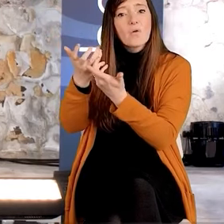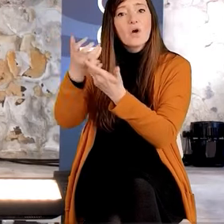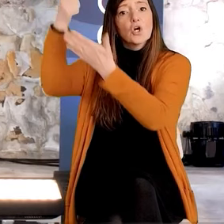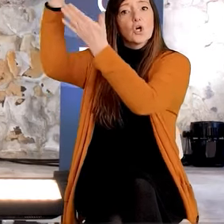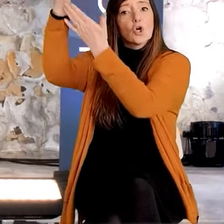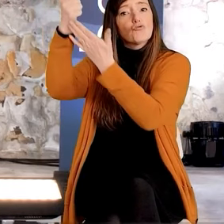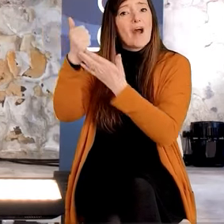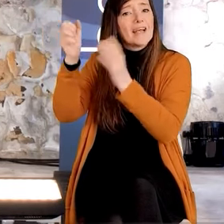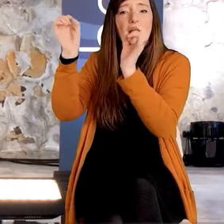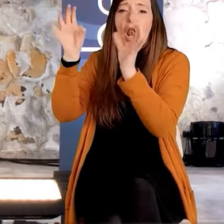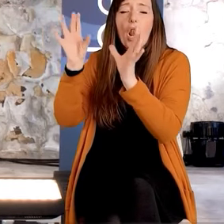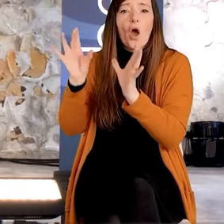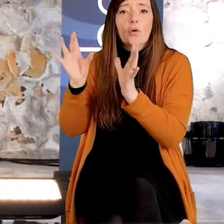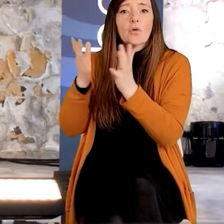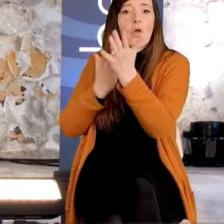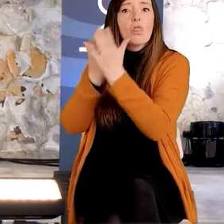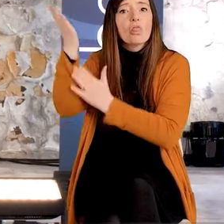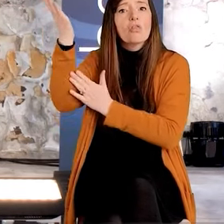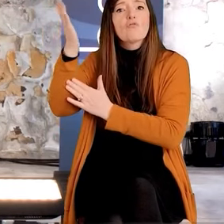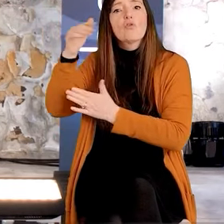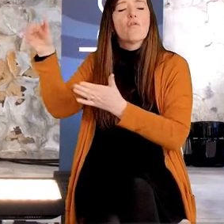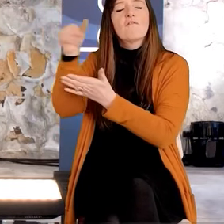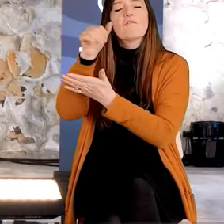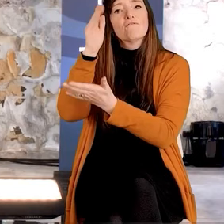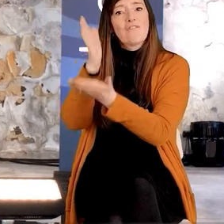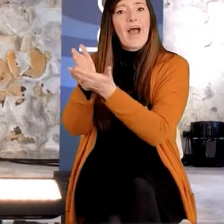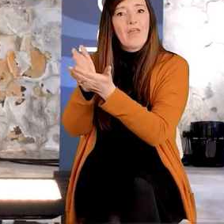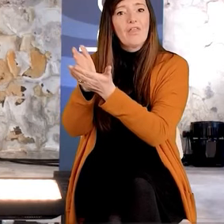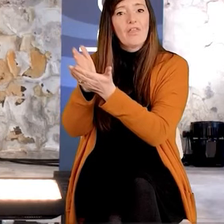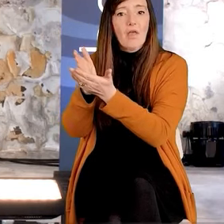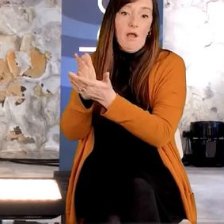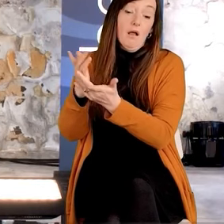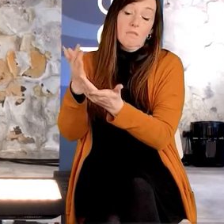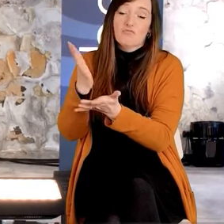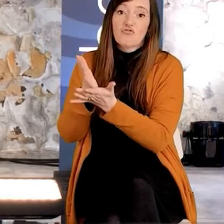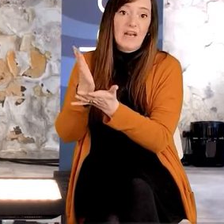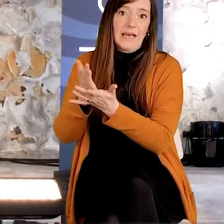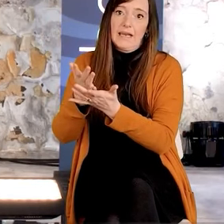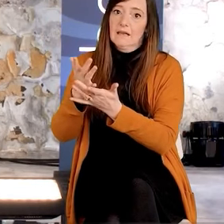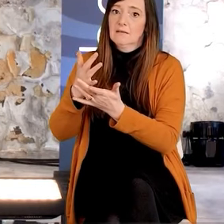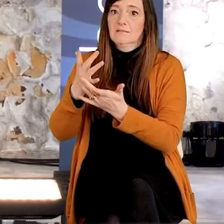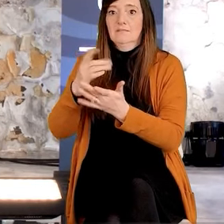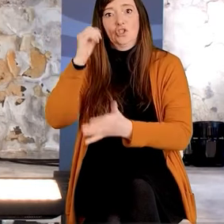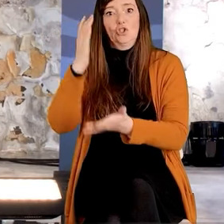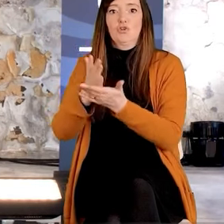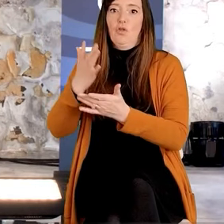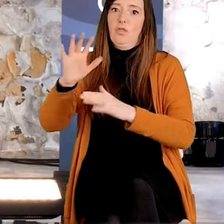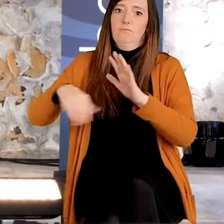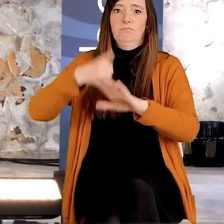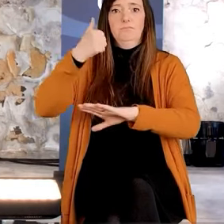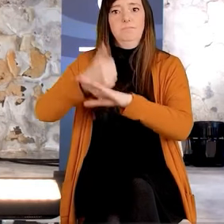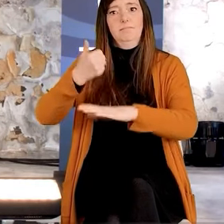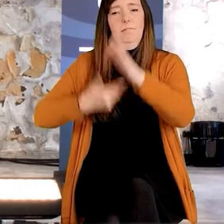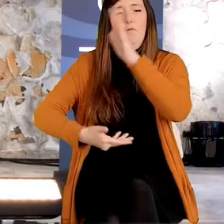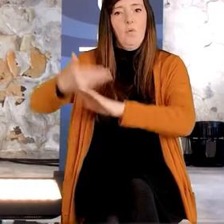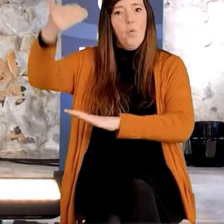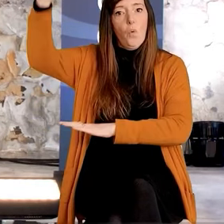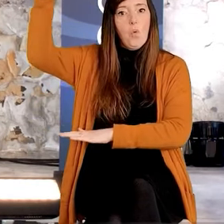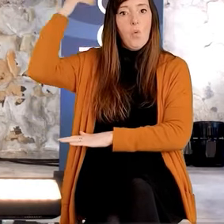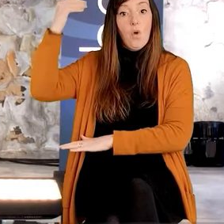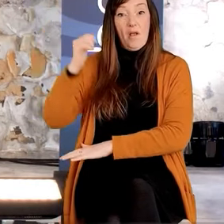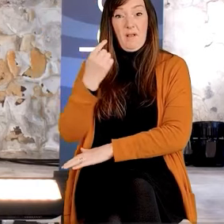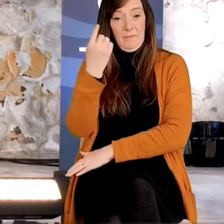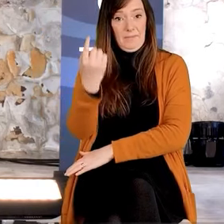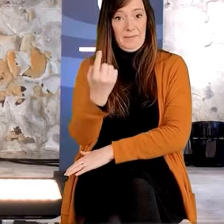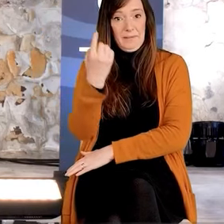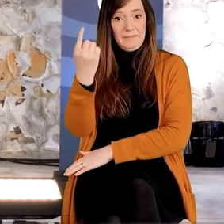and received through faith in Jesus Christ alone. He rediscovered it. It was an old truth, of course, a Bible truth and a truth that some of the